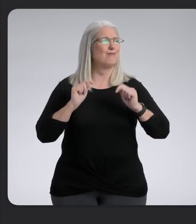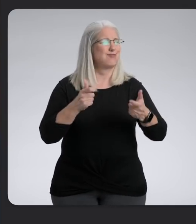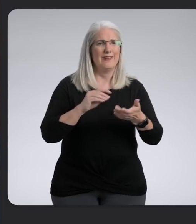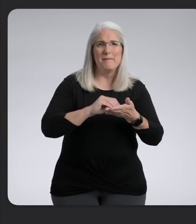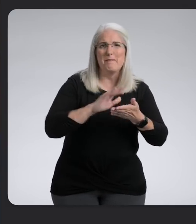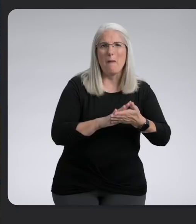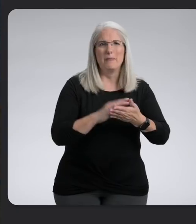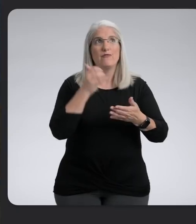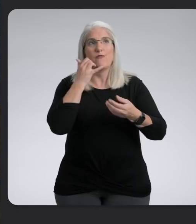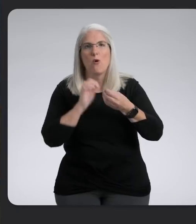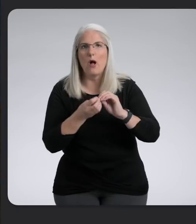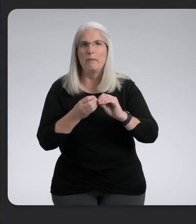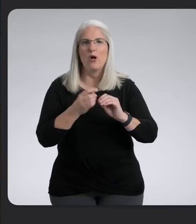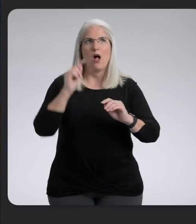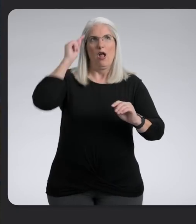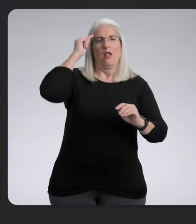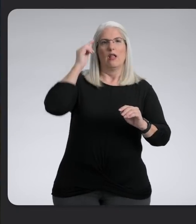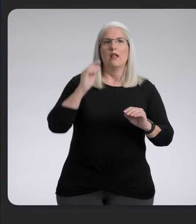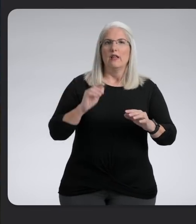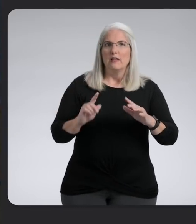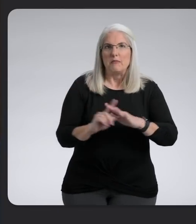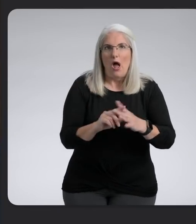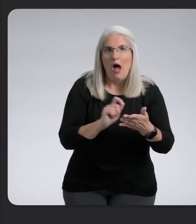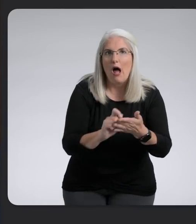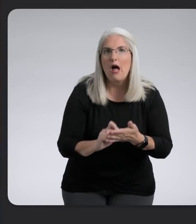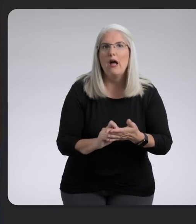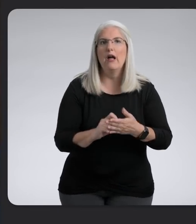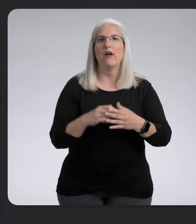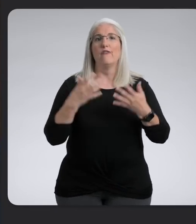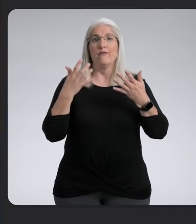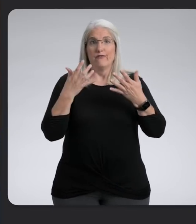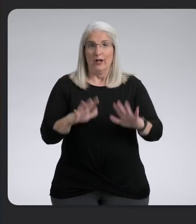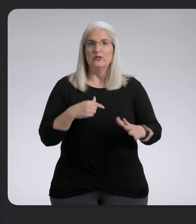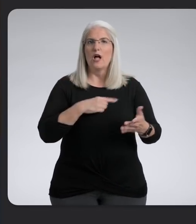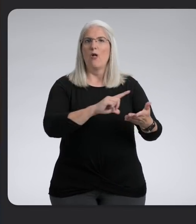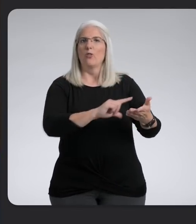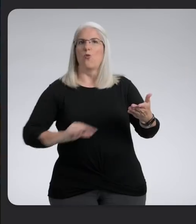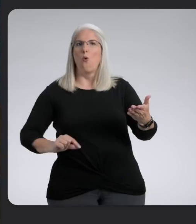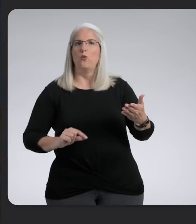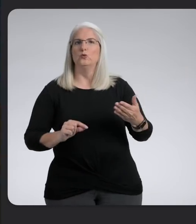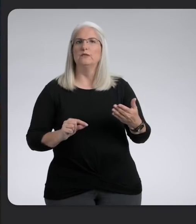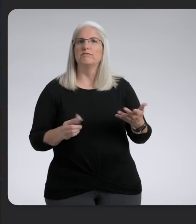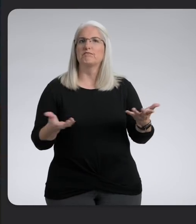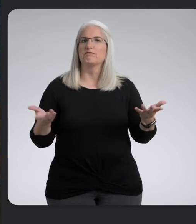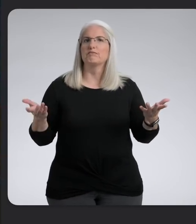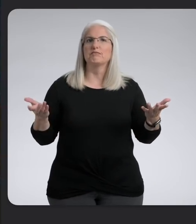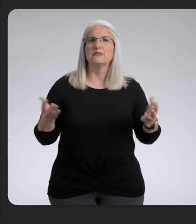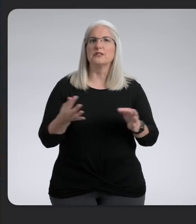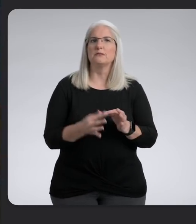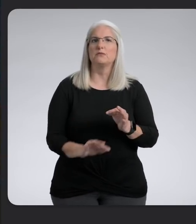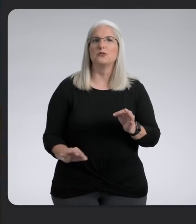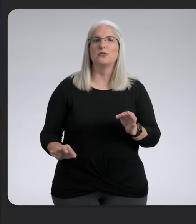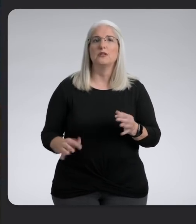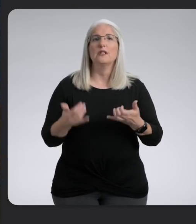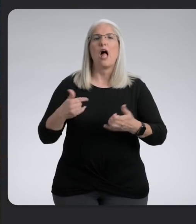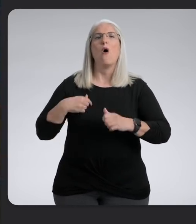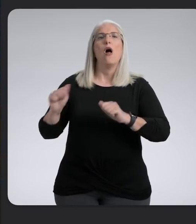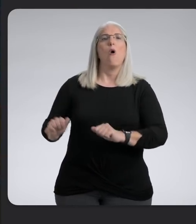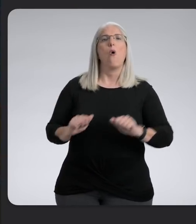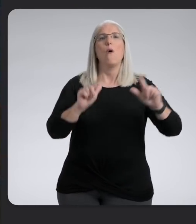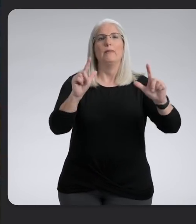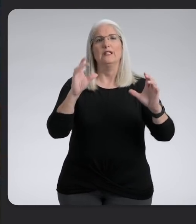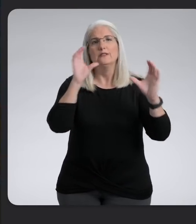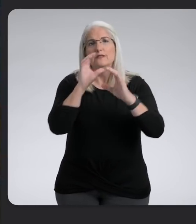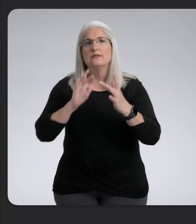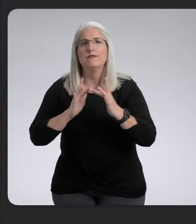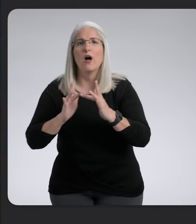number. And when I'm done, I just swipe it away. Let's open Safari. What's